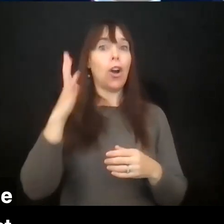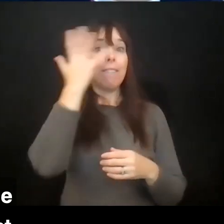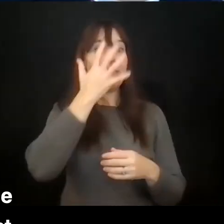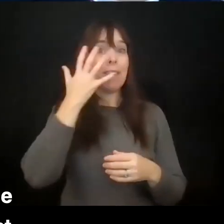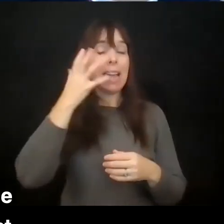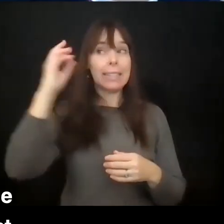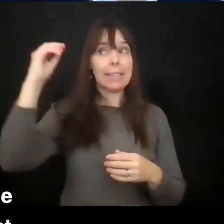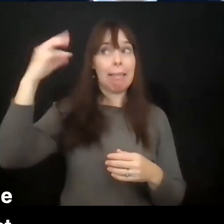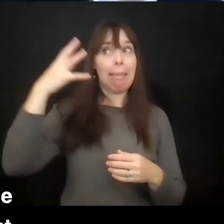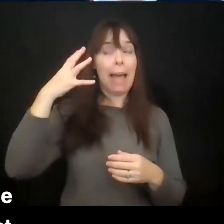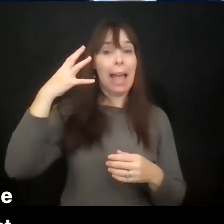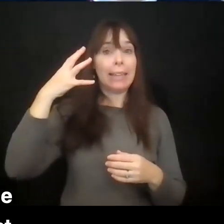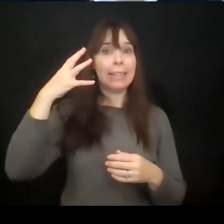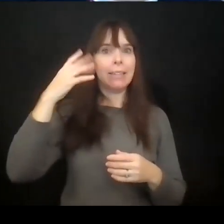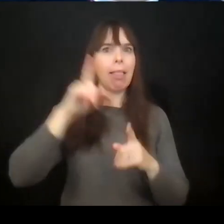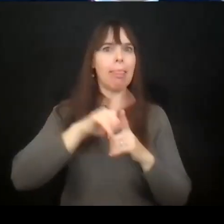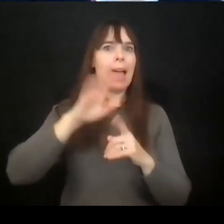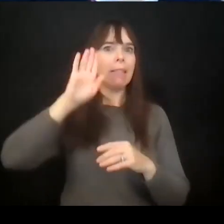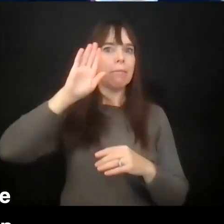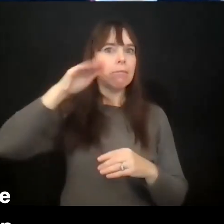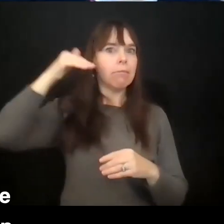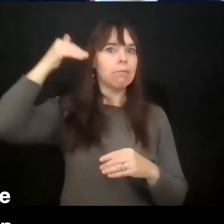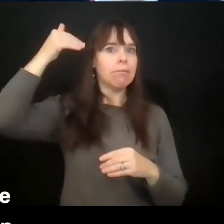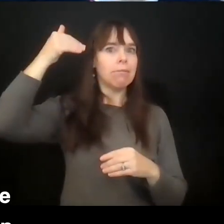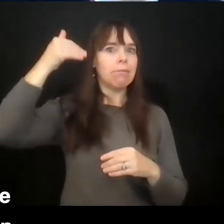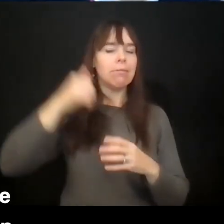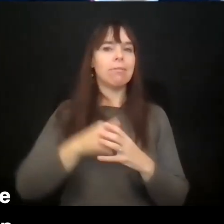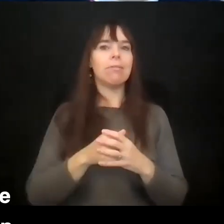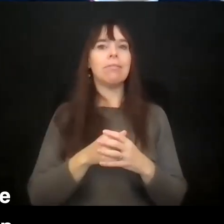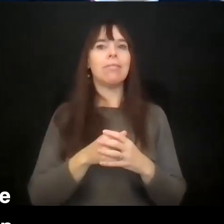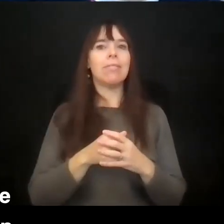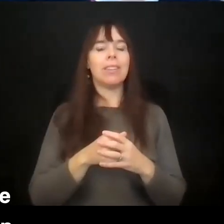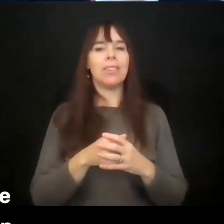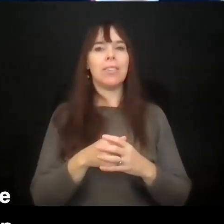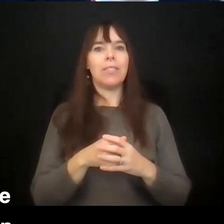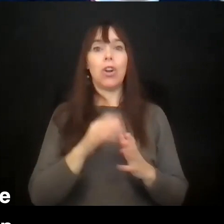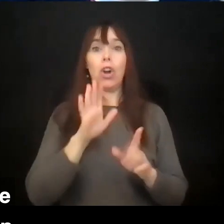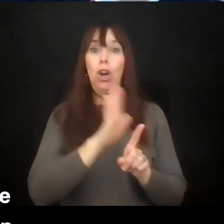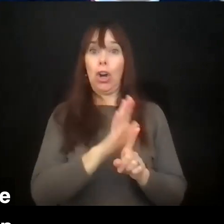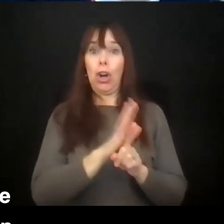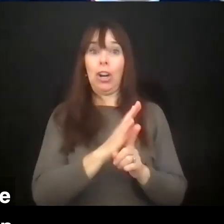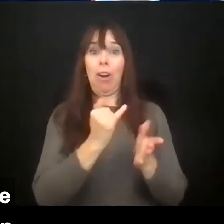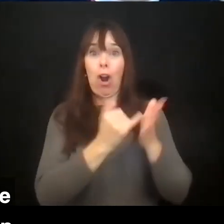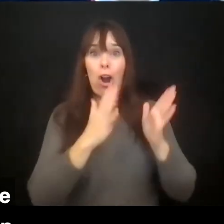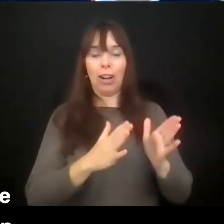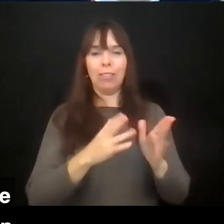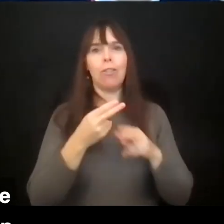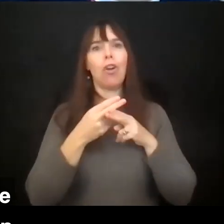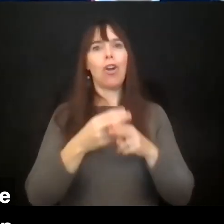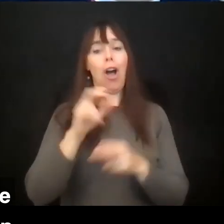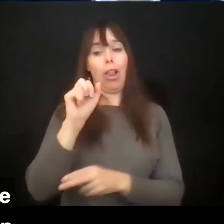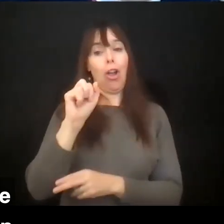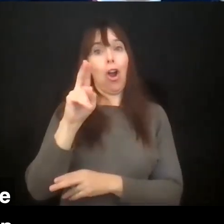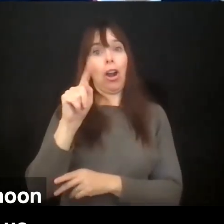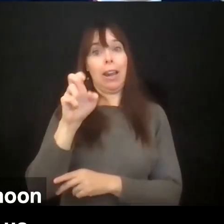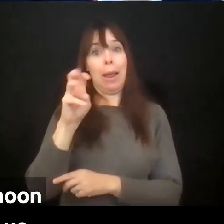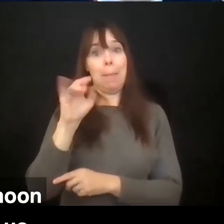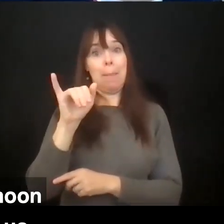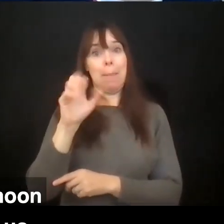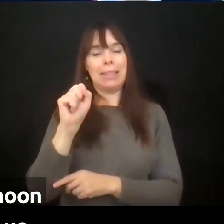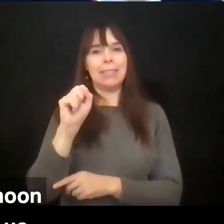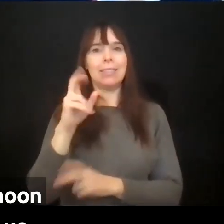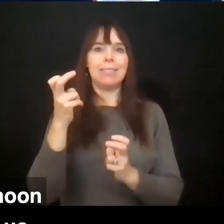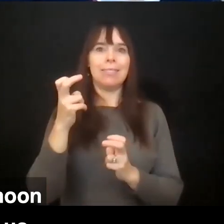face shows as a crescent, and Artemis was the goddess of the moon, and